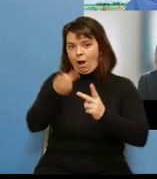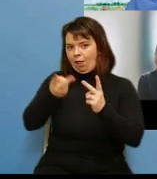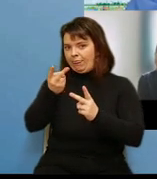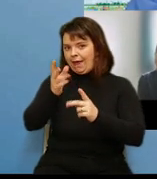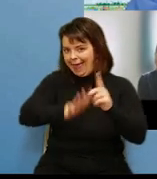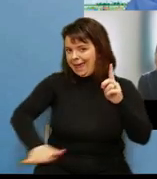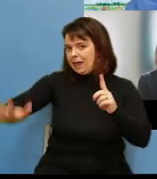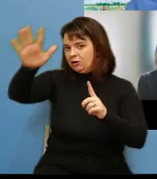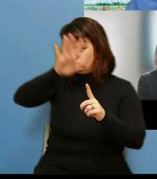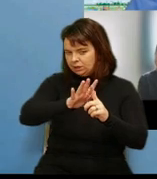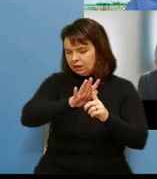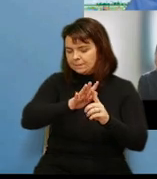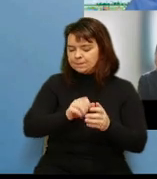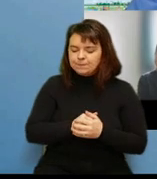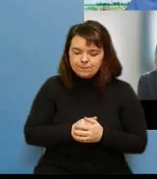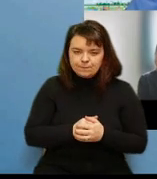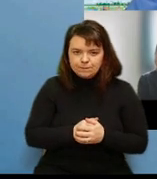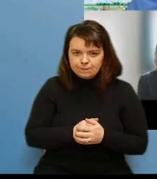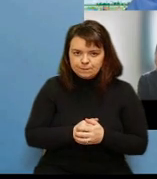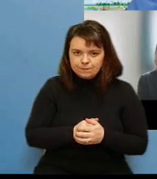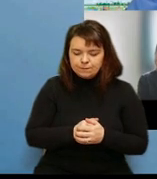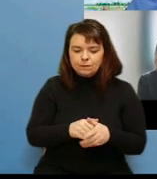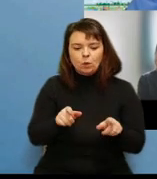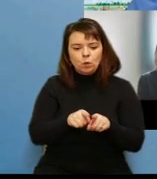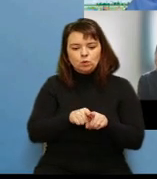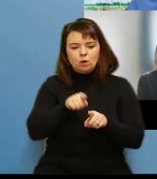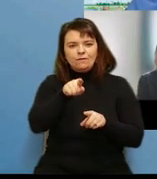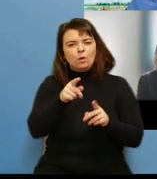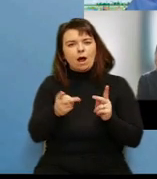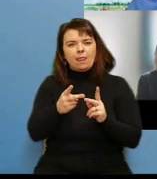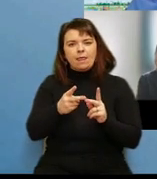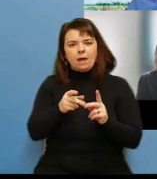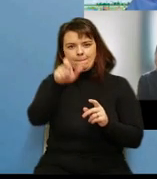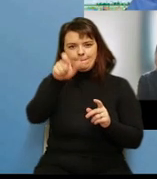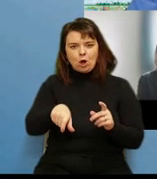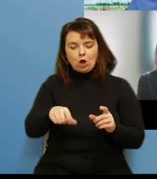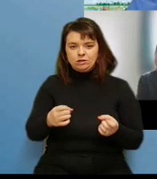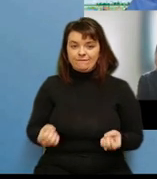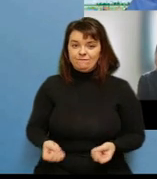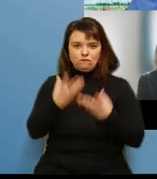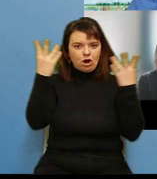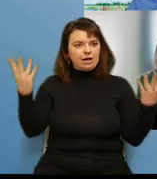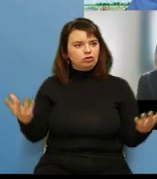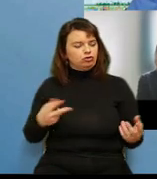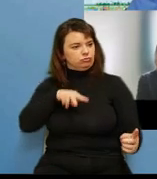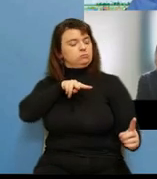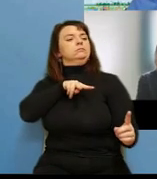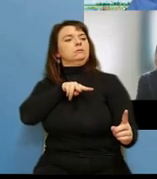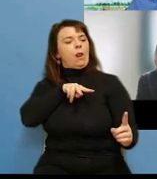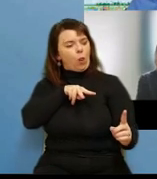sits us proportionately in terms of other areas, first of all, and also if you were a